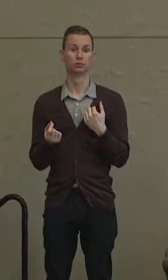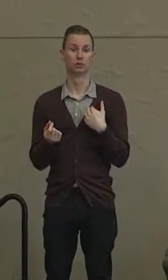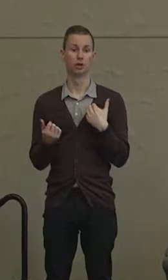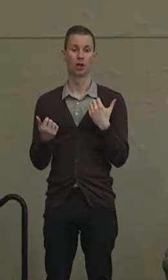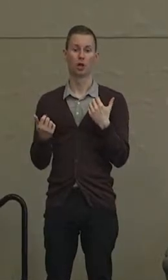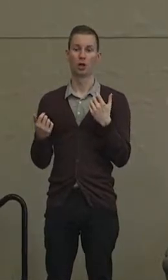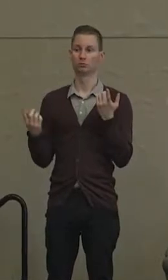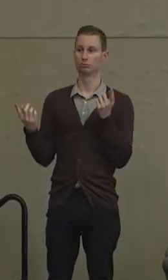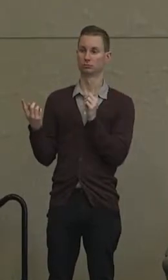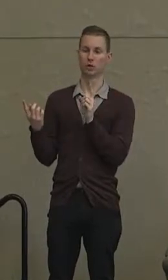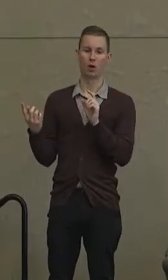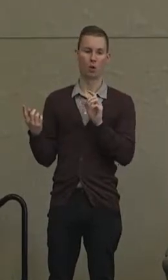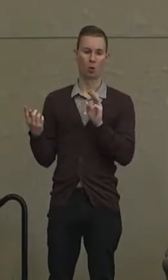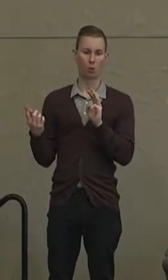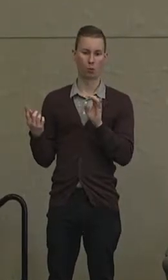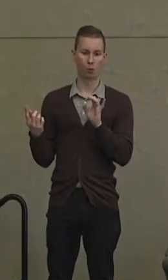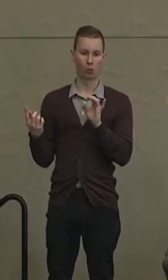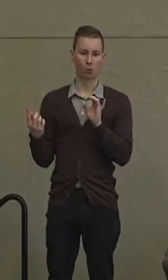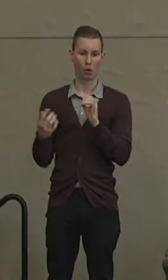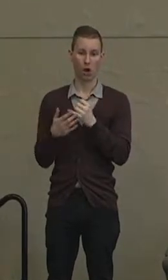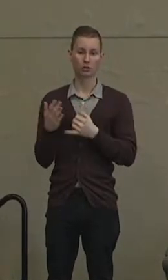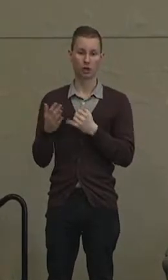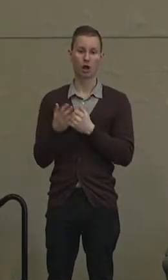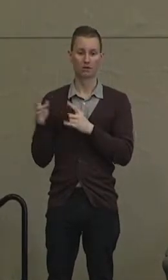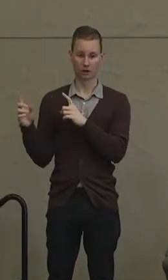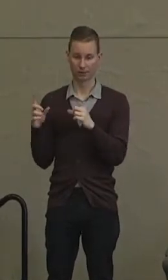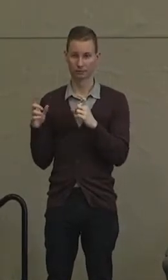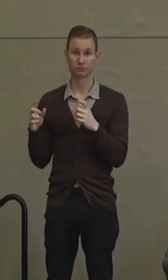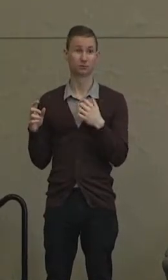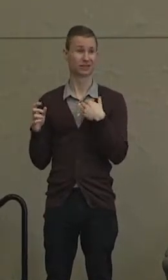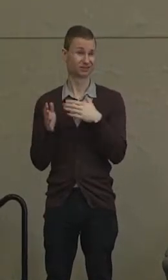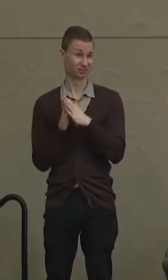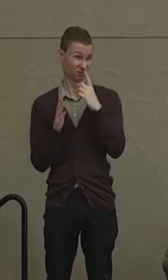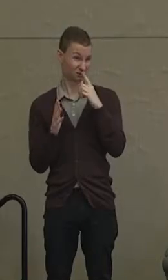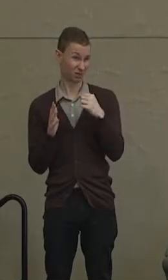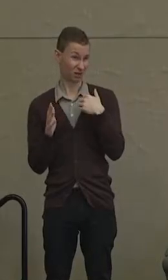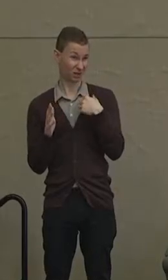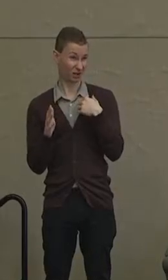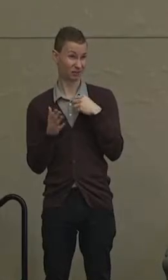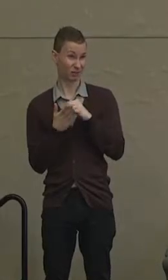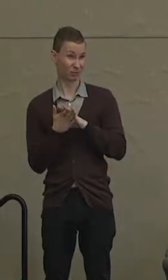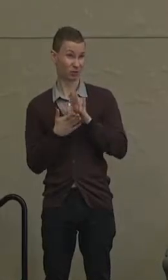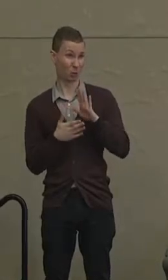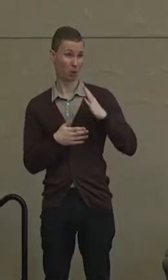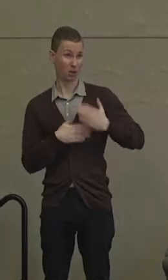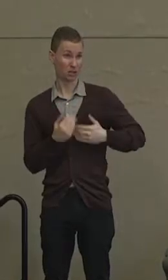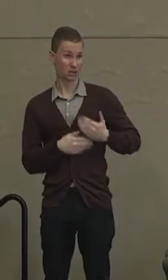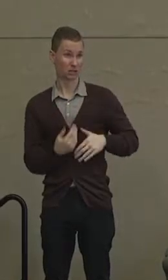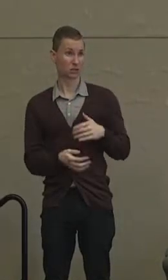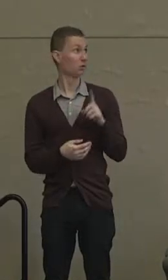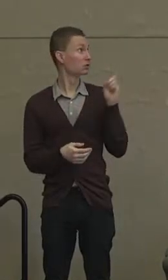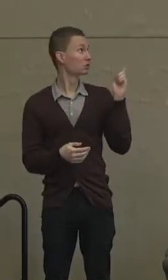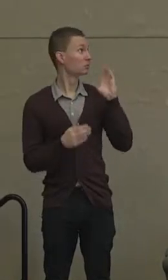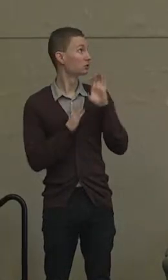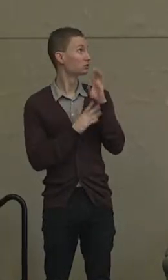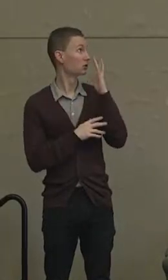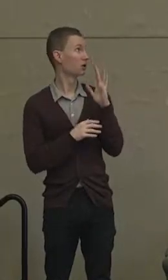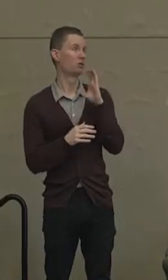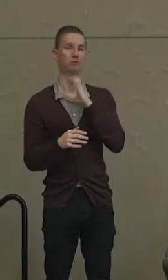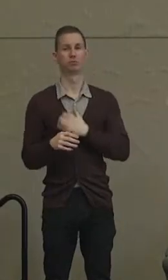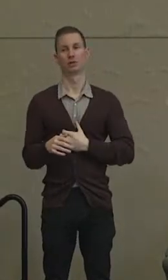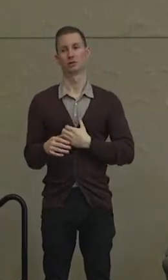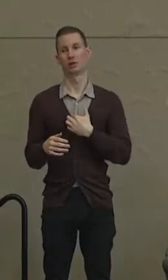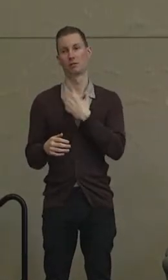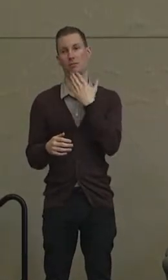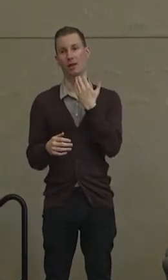photography. And I asked her if I could document her healing process. So this is a very early picture. I mean, I wish I had a better